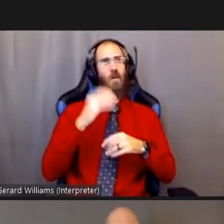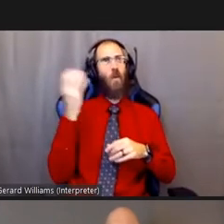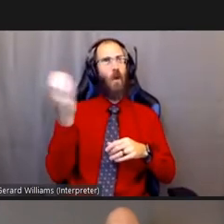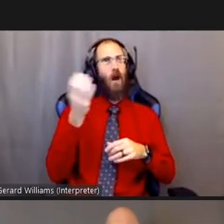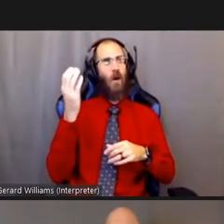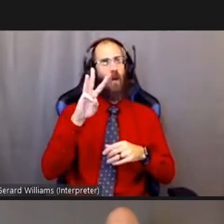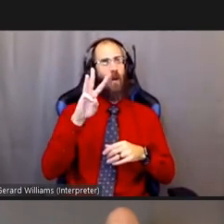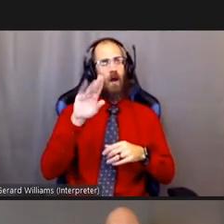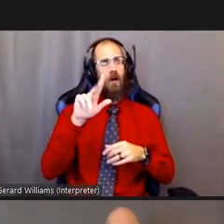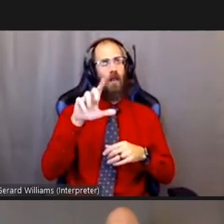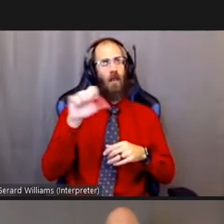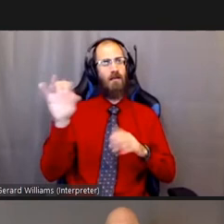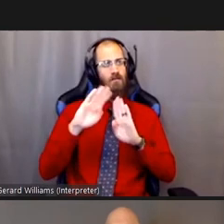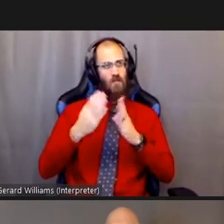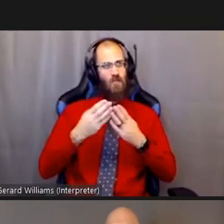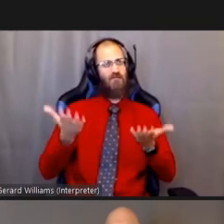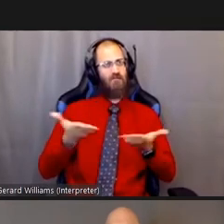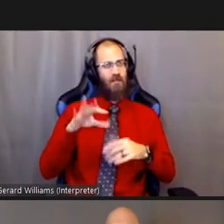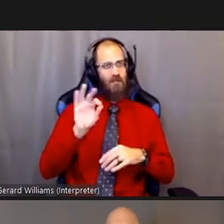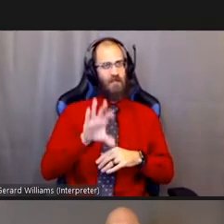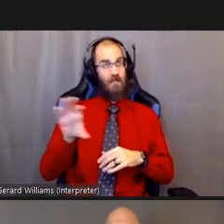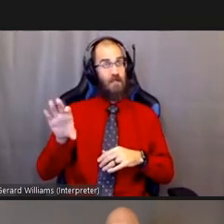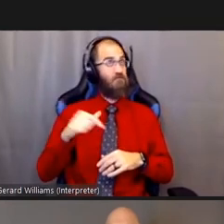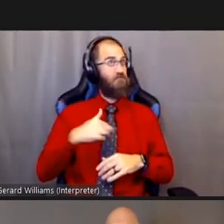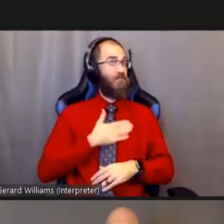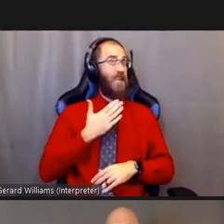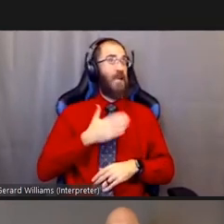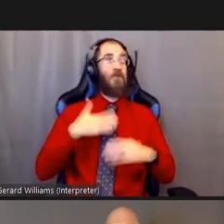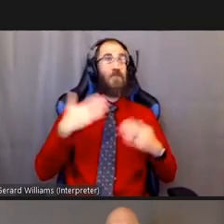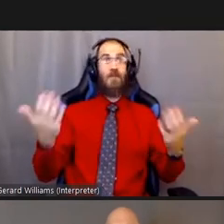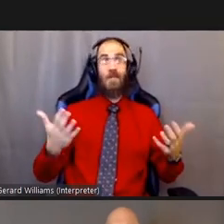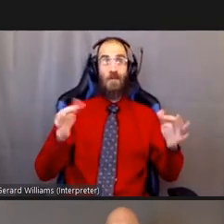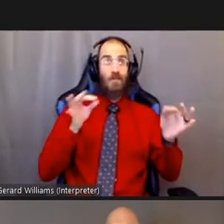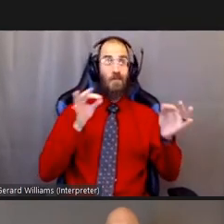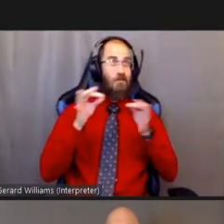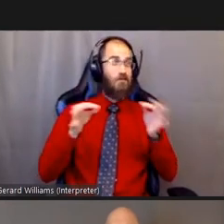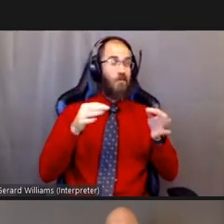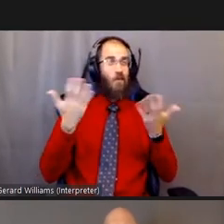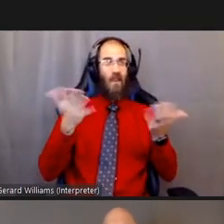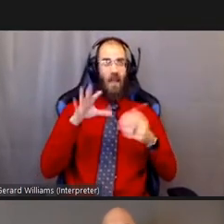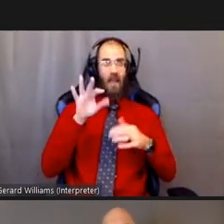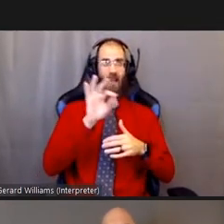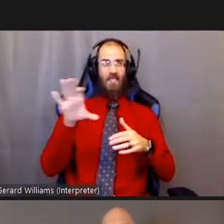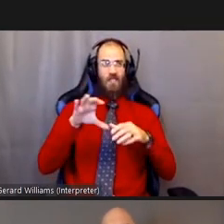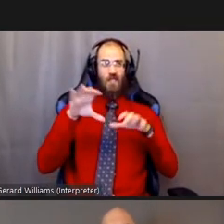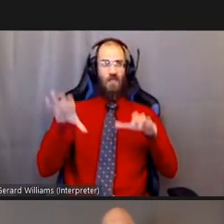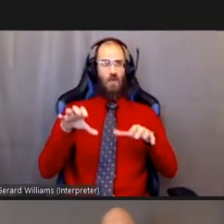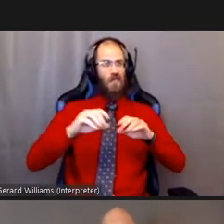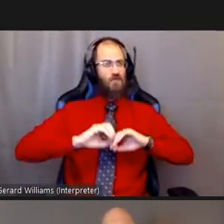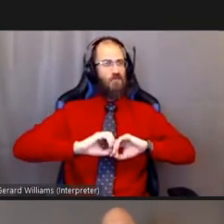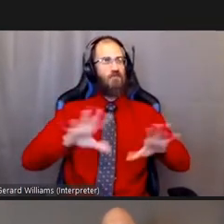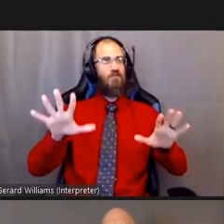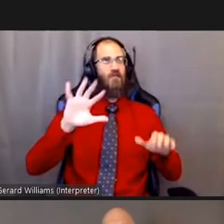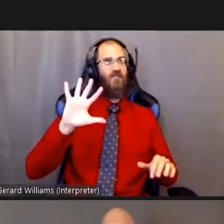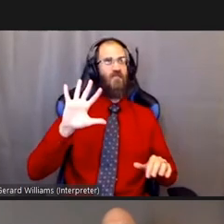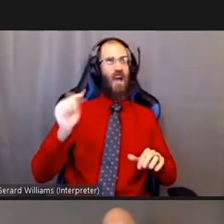And I'm pleased to be here today to talk to you about what the Commission is doing to spur 5G deployment in the